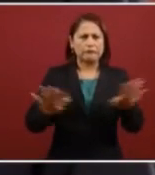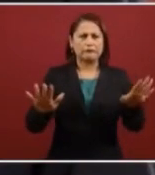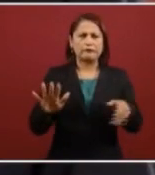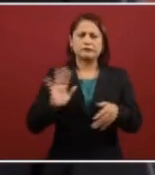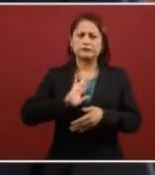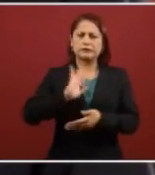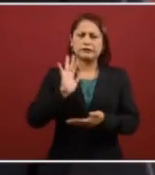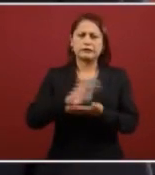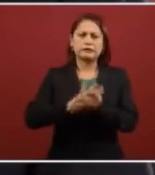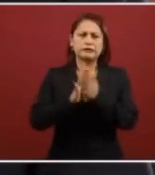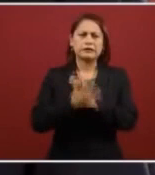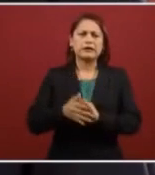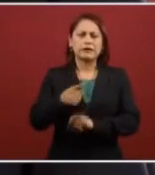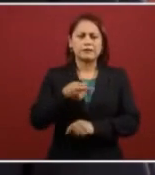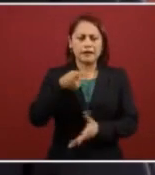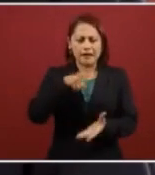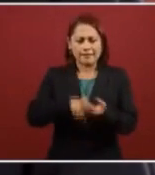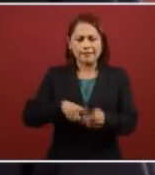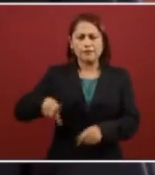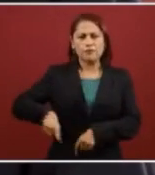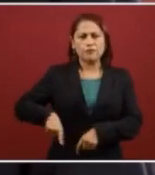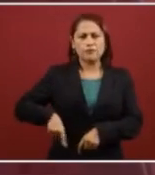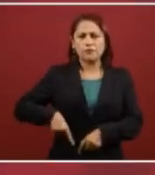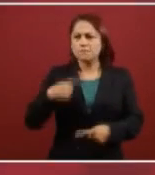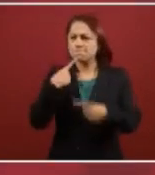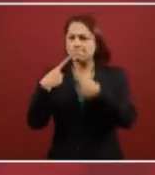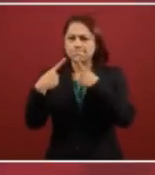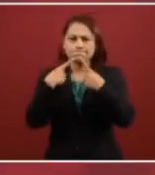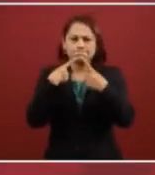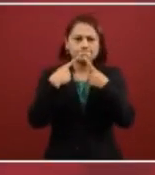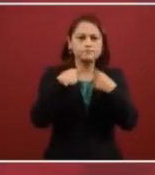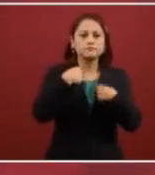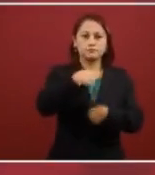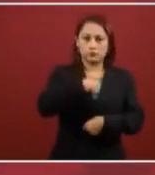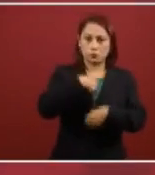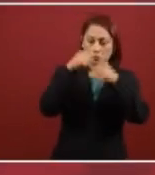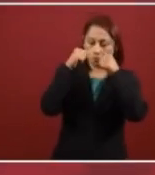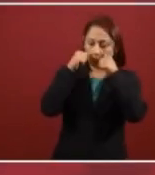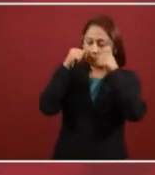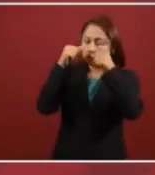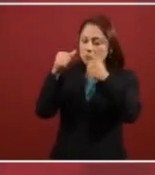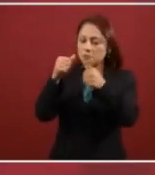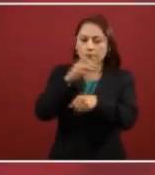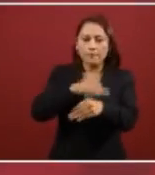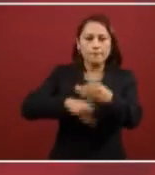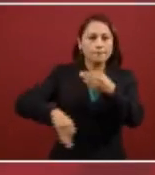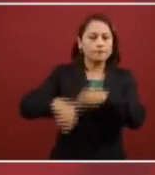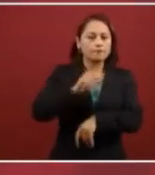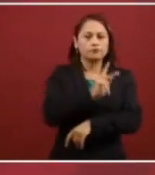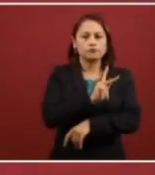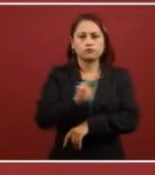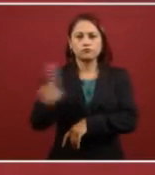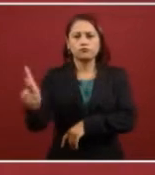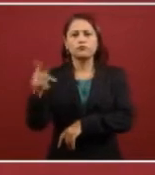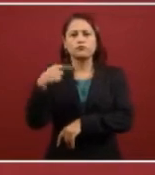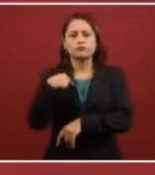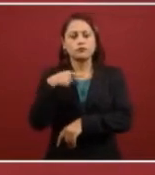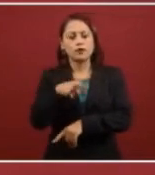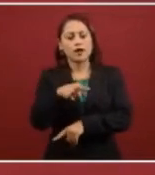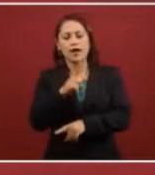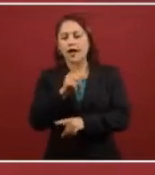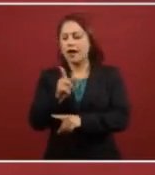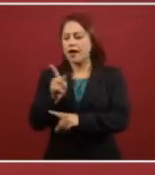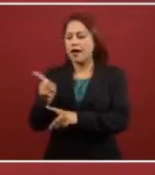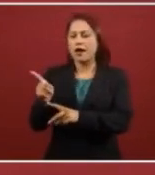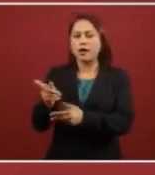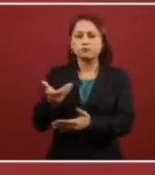gobierno. Regarding yo escucho within a todos. The government. I hear them all. Y concilio. And they reconcile. Y siempre me acuerdo. And